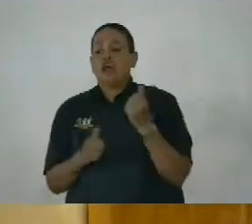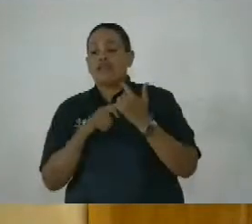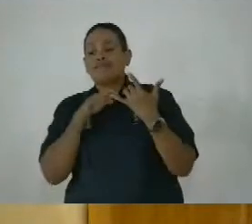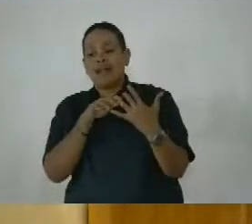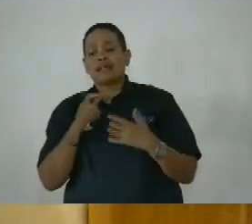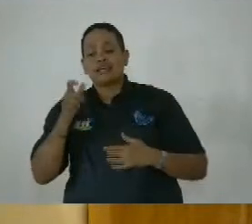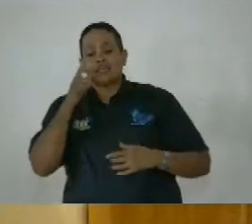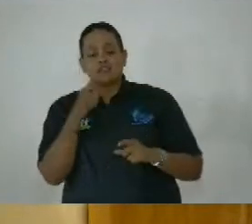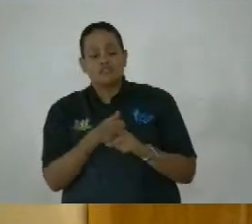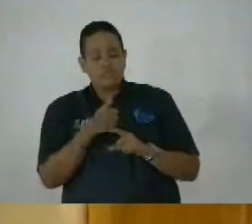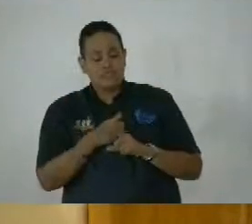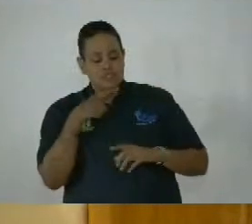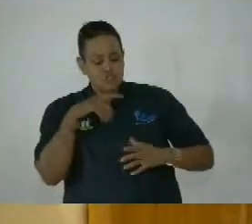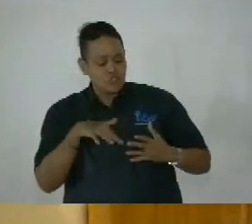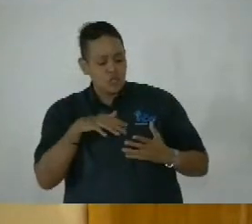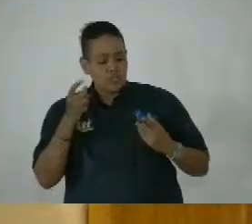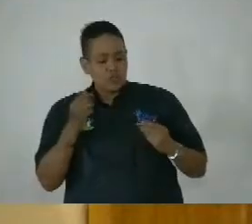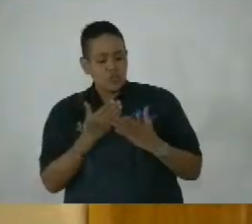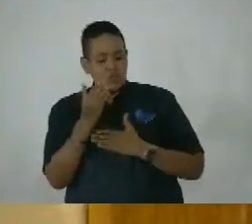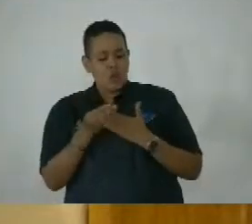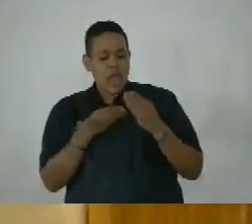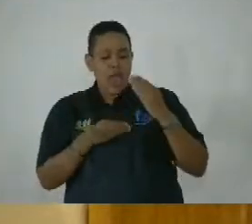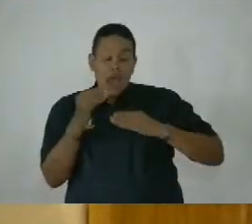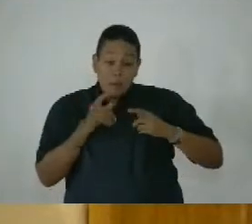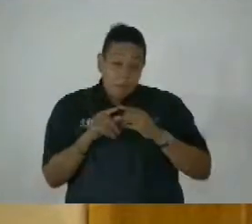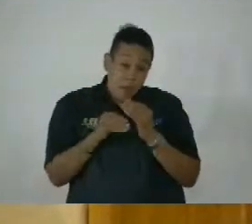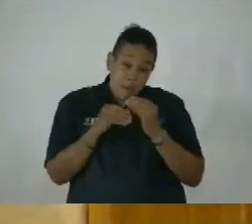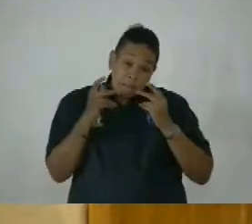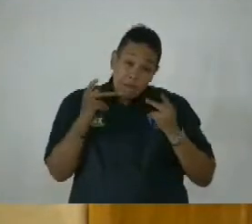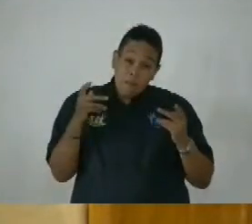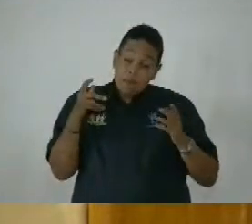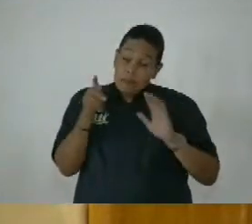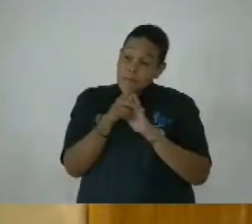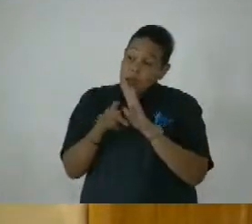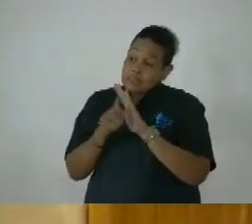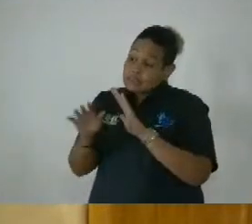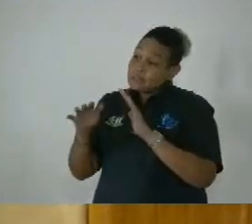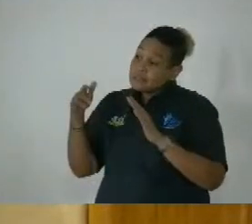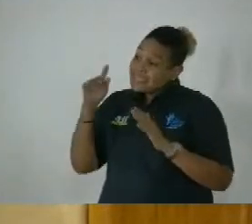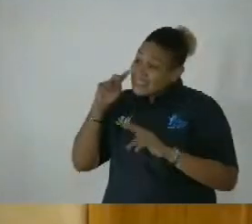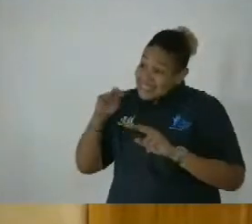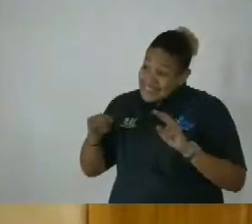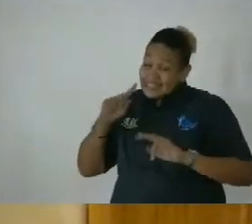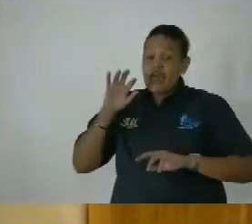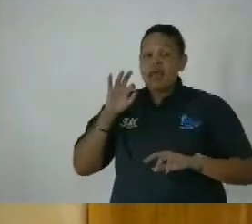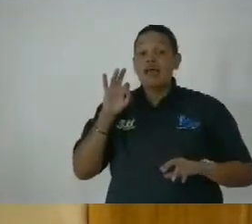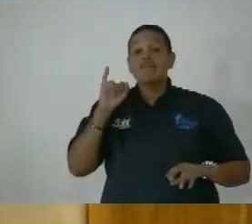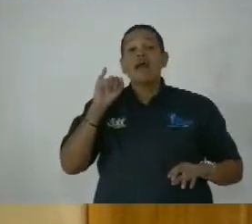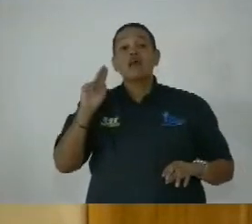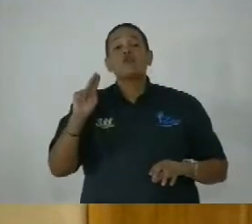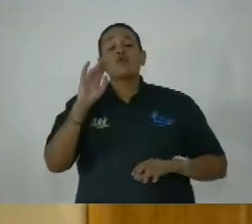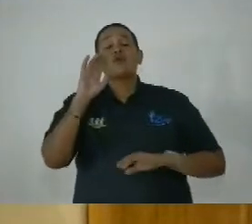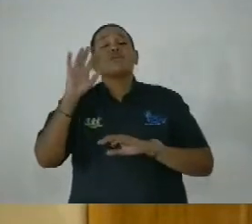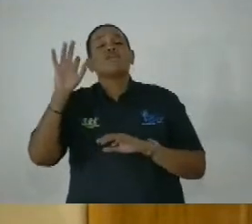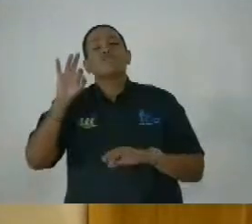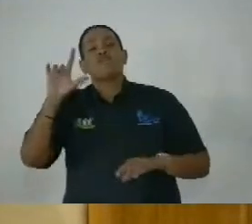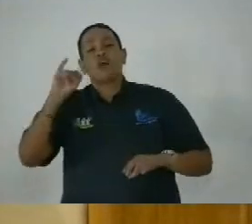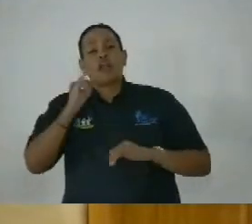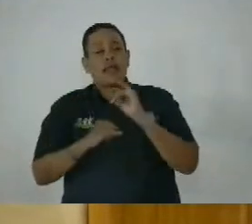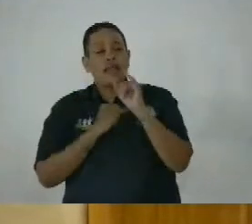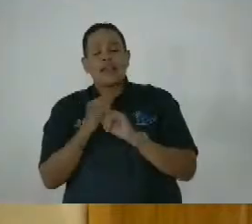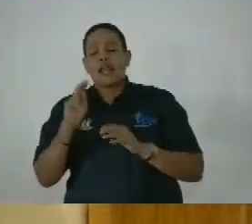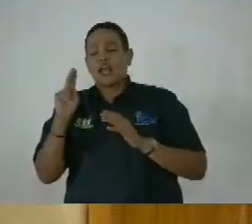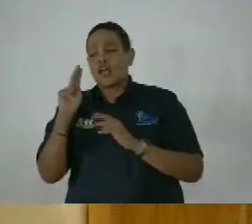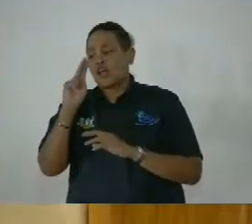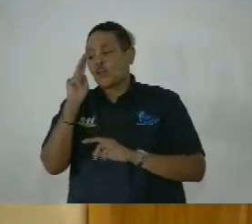recent empirical study conducted by econometric and public policy scholars at the Florida International University, and in collaboration with other young